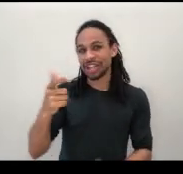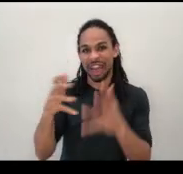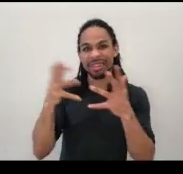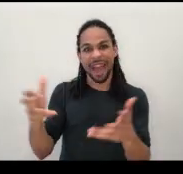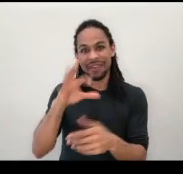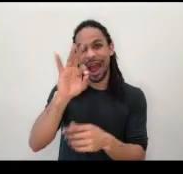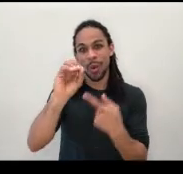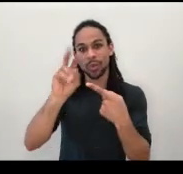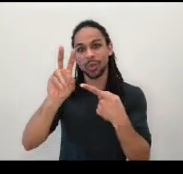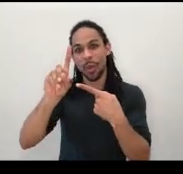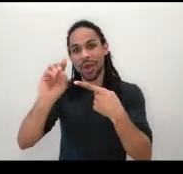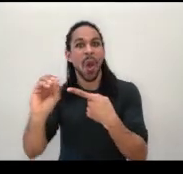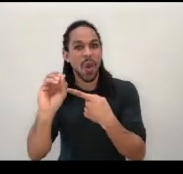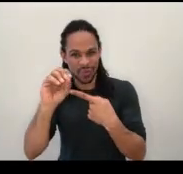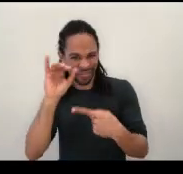lot of 90210.